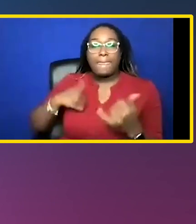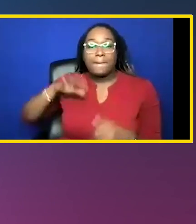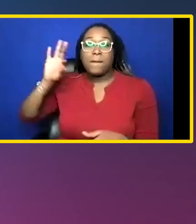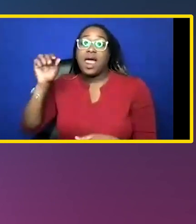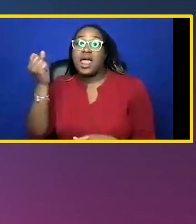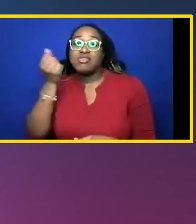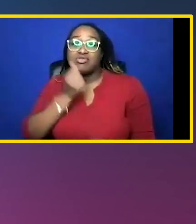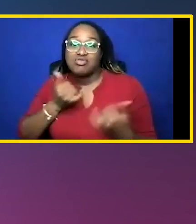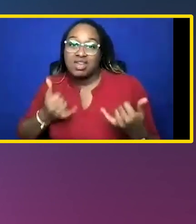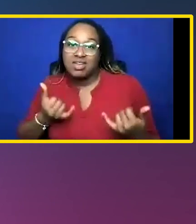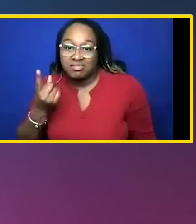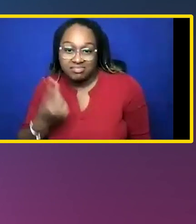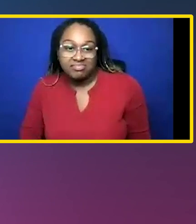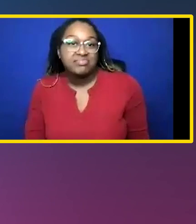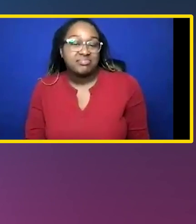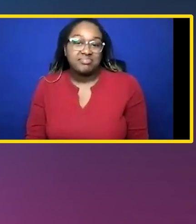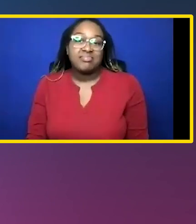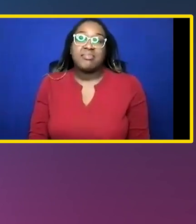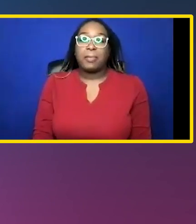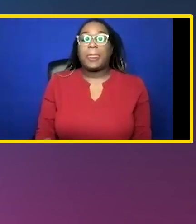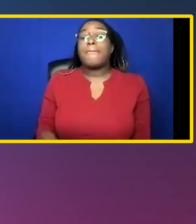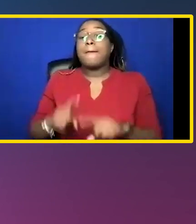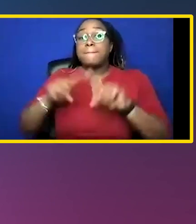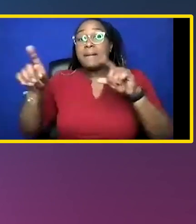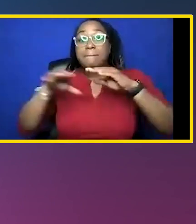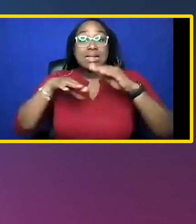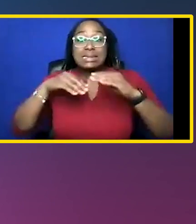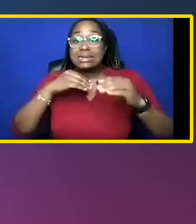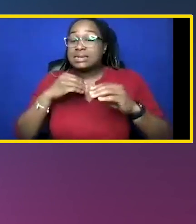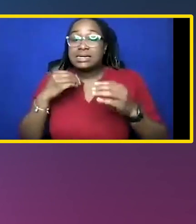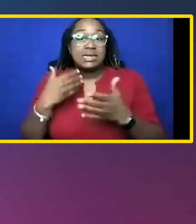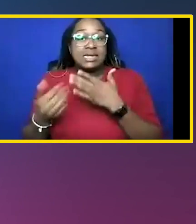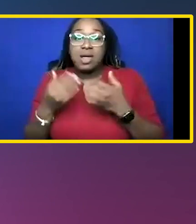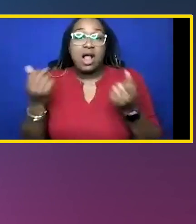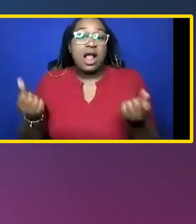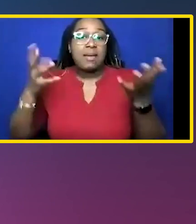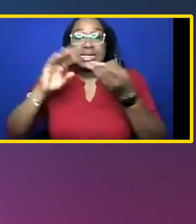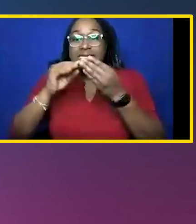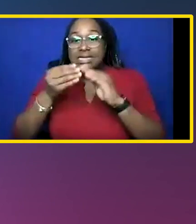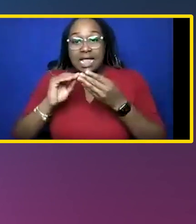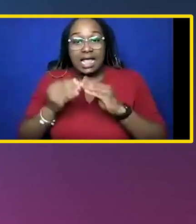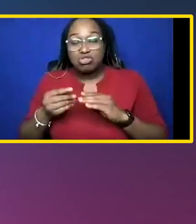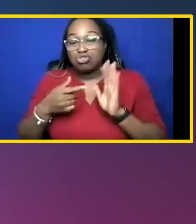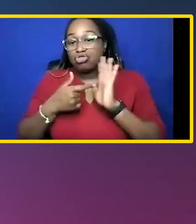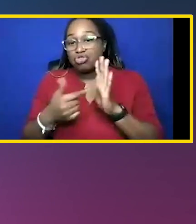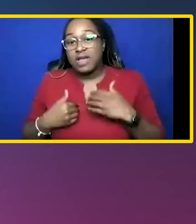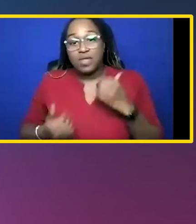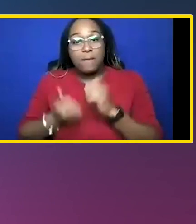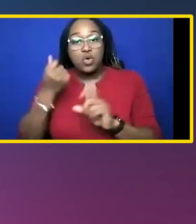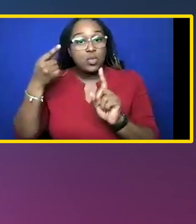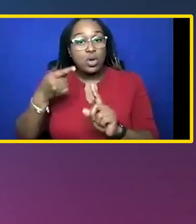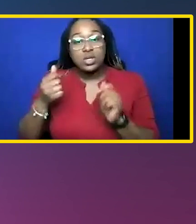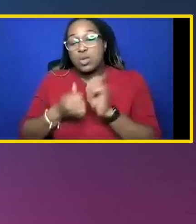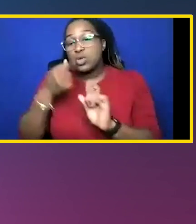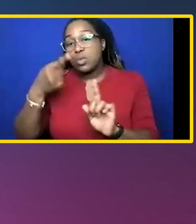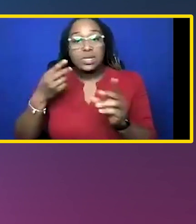here. yeah, yeah, yeah. No, so but basically, it doesn't matter how many stats I show. It doesn't matter if I show him he has the most points, he got to the most